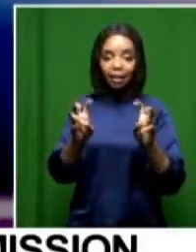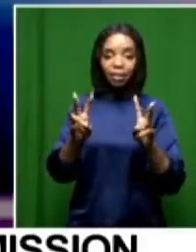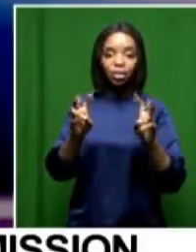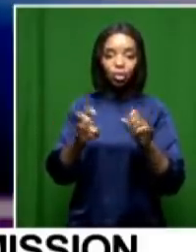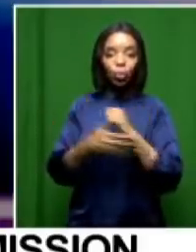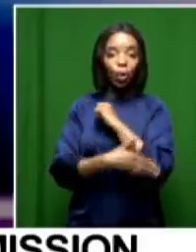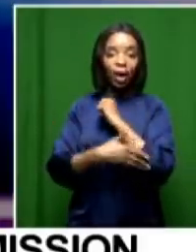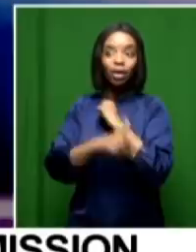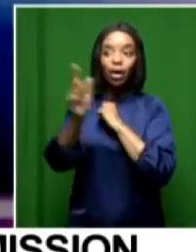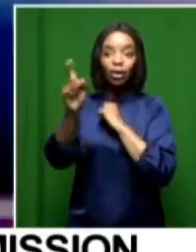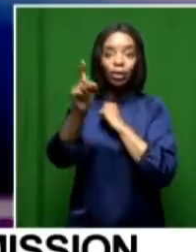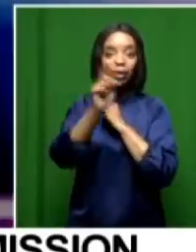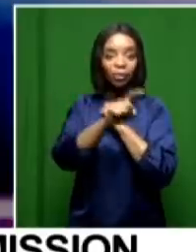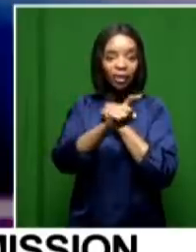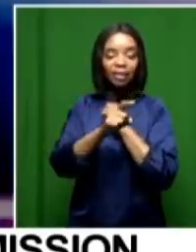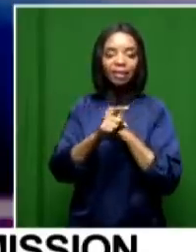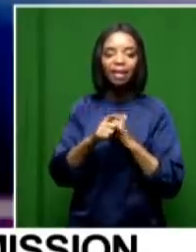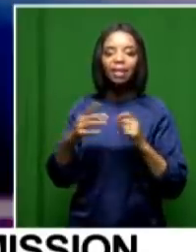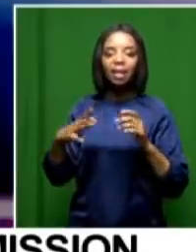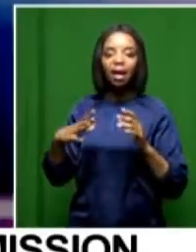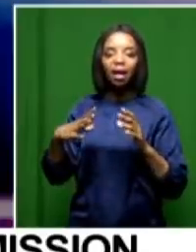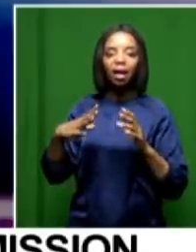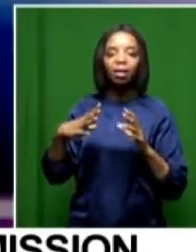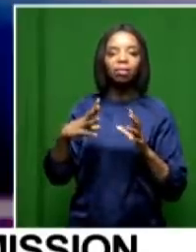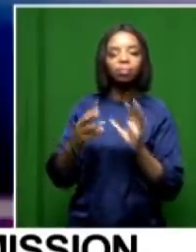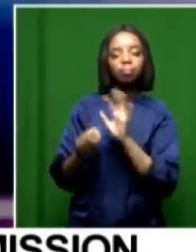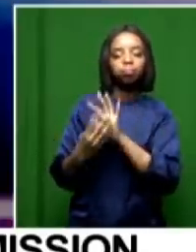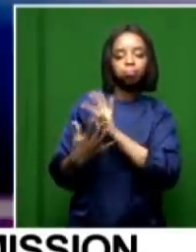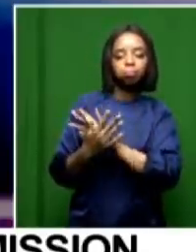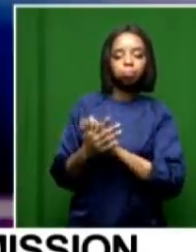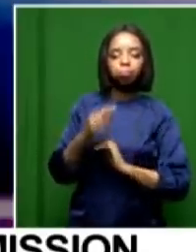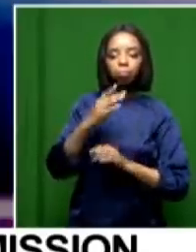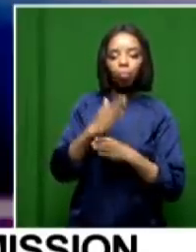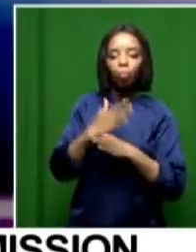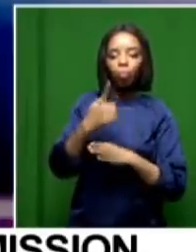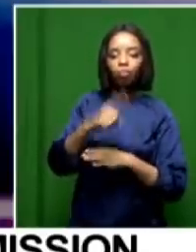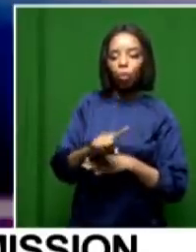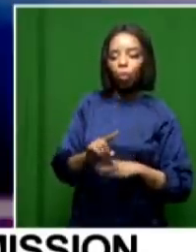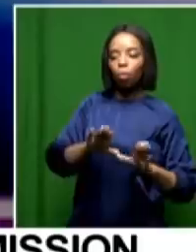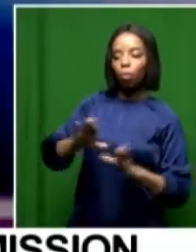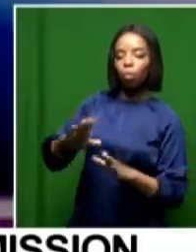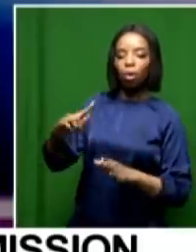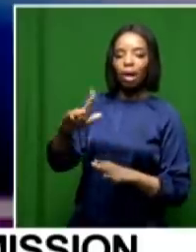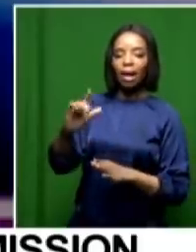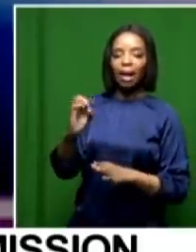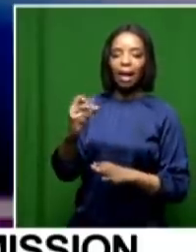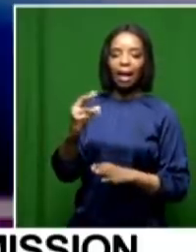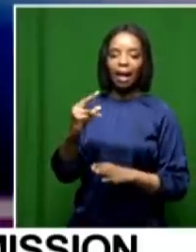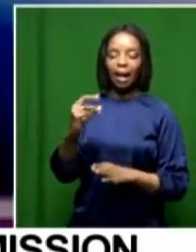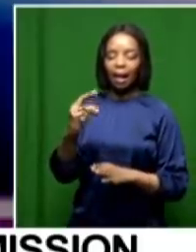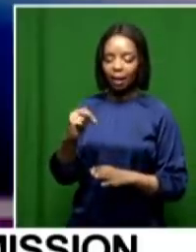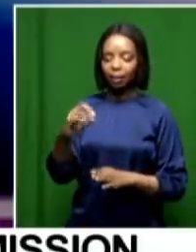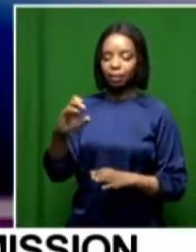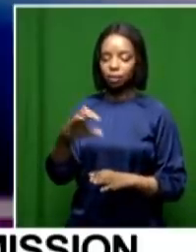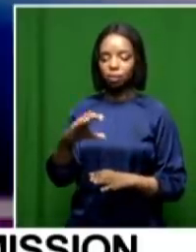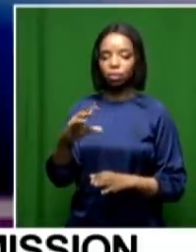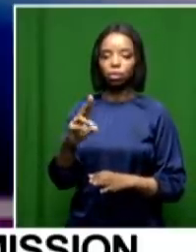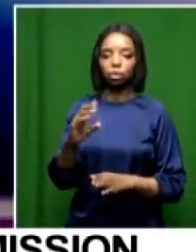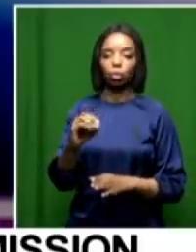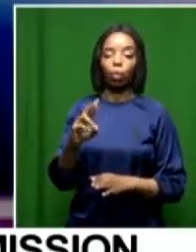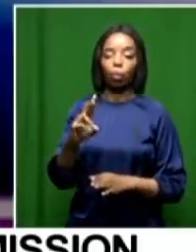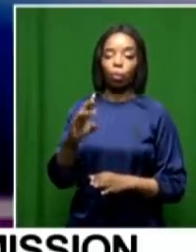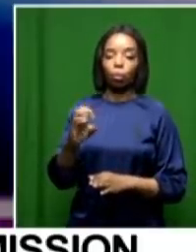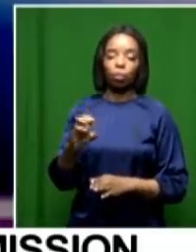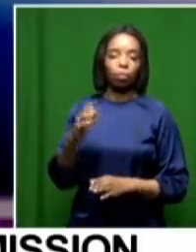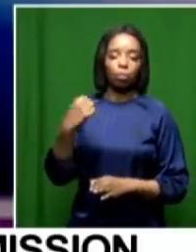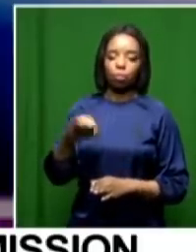captured by an entity like Glencore. So we need them to speak up on things that are meaningful and not these factional debates and factional pursuits of people that are being done.